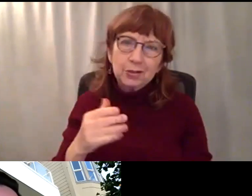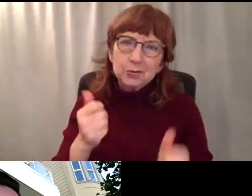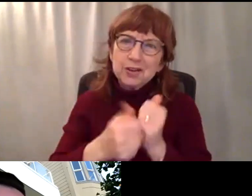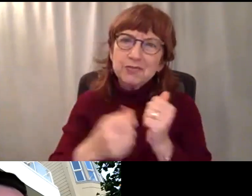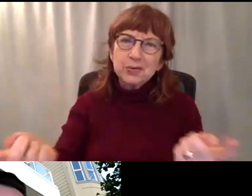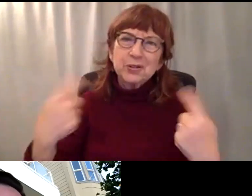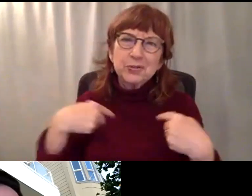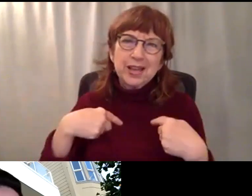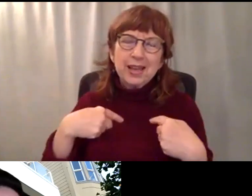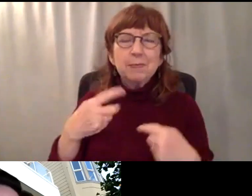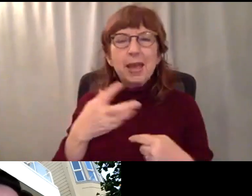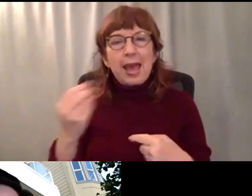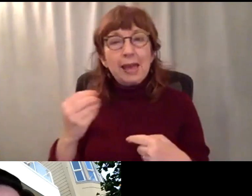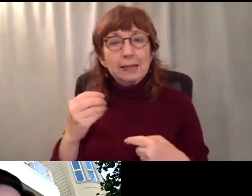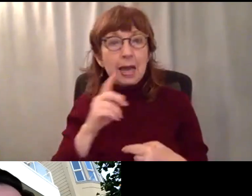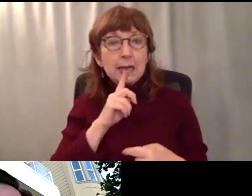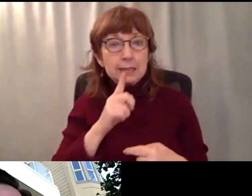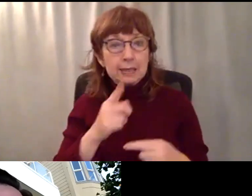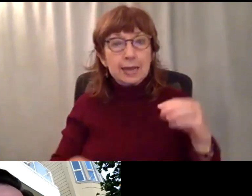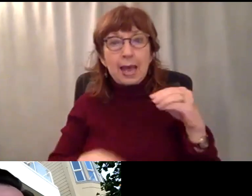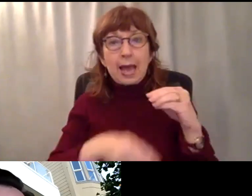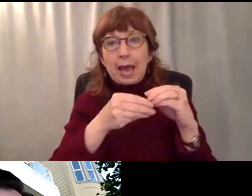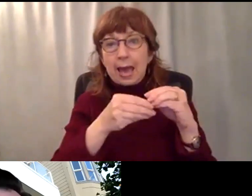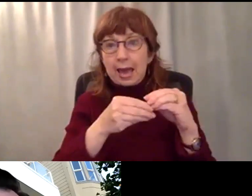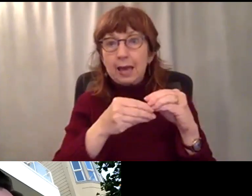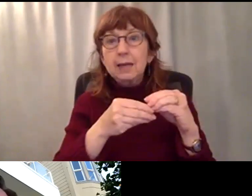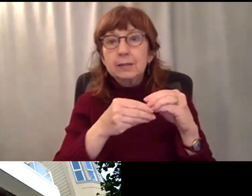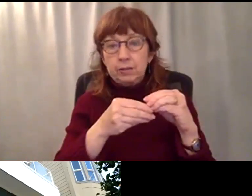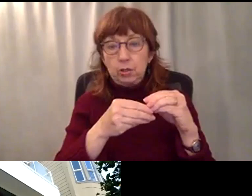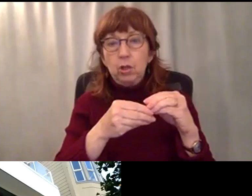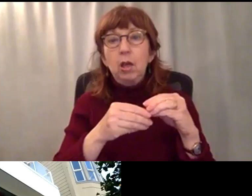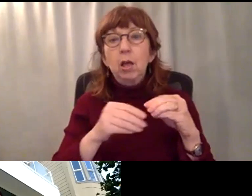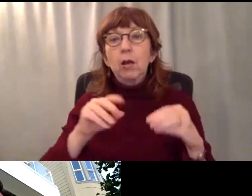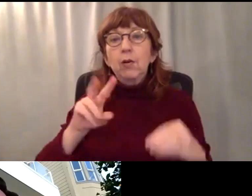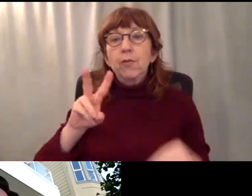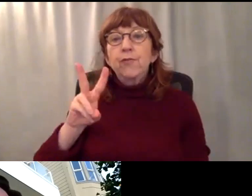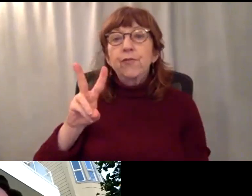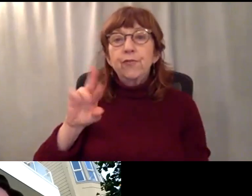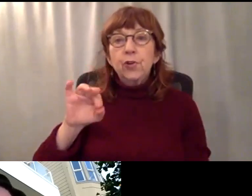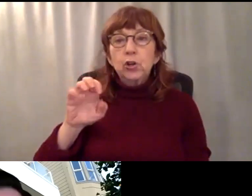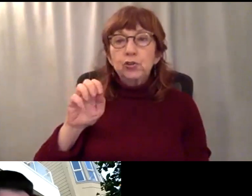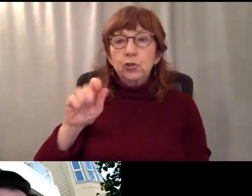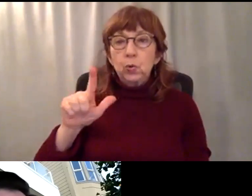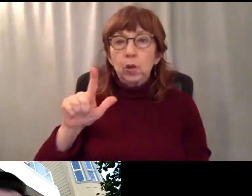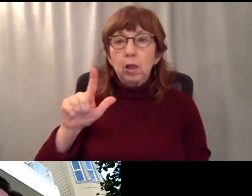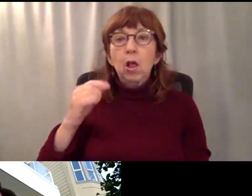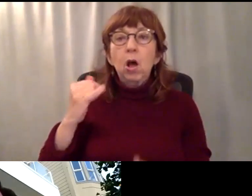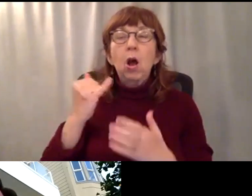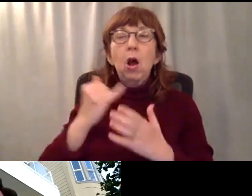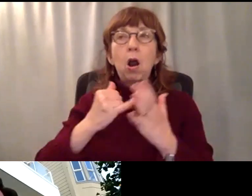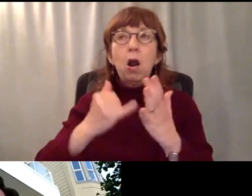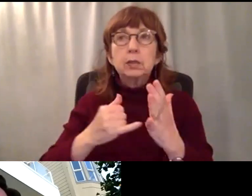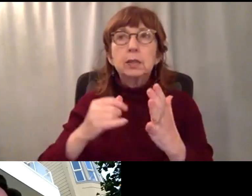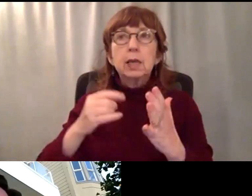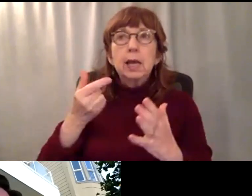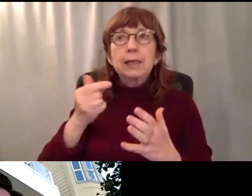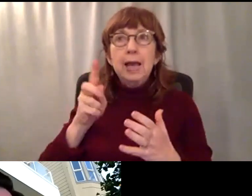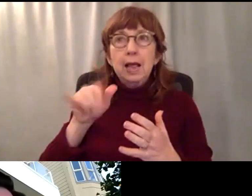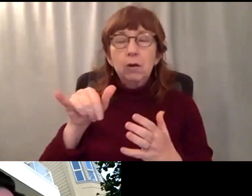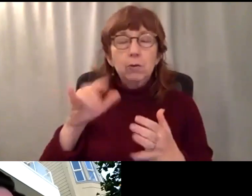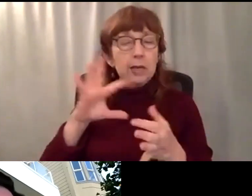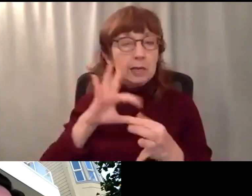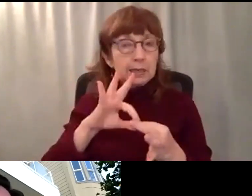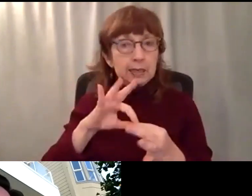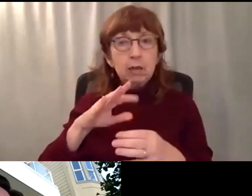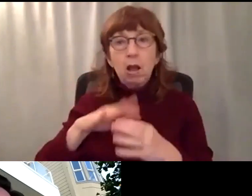came. I did add the virtual art gallery link onto the chat. So if you